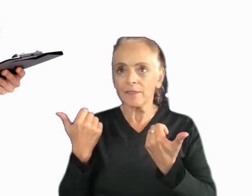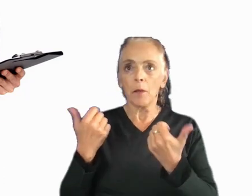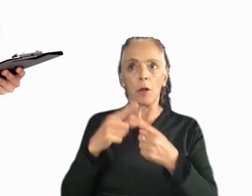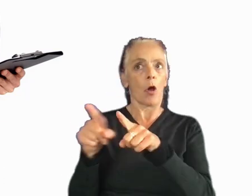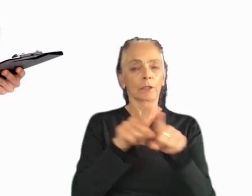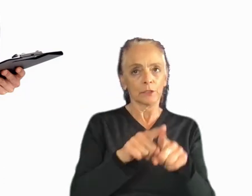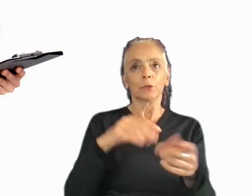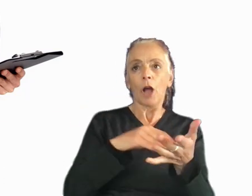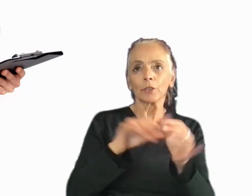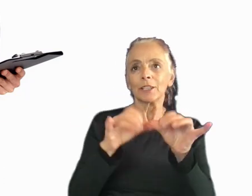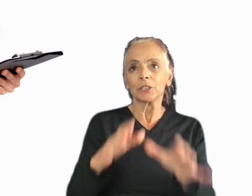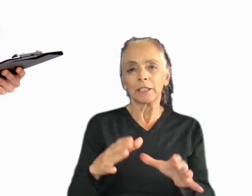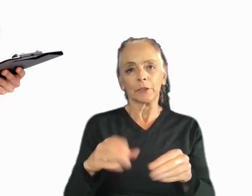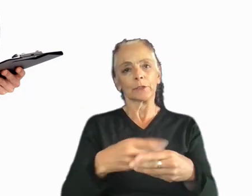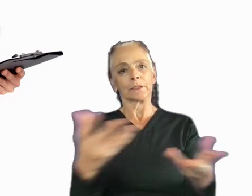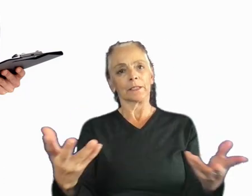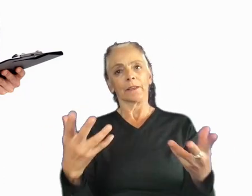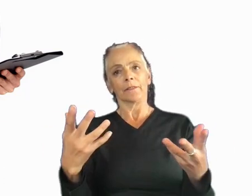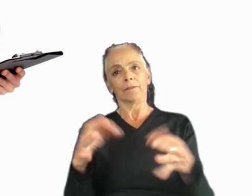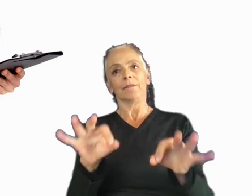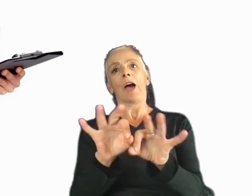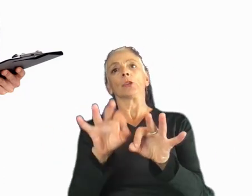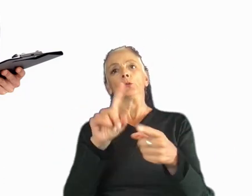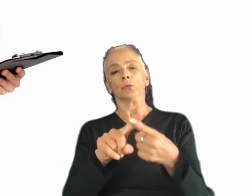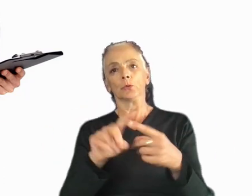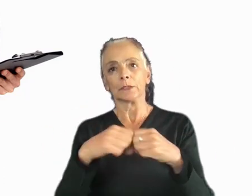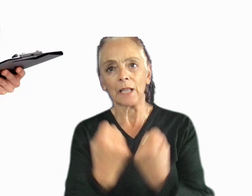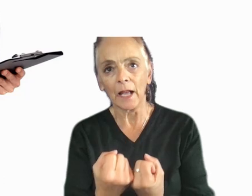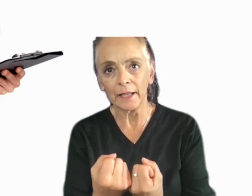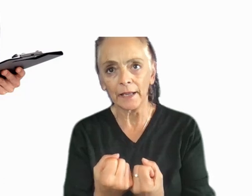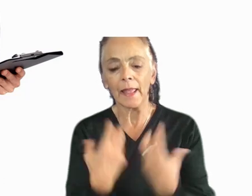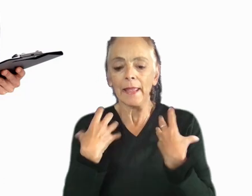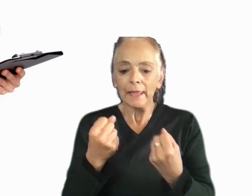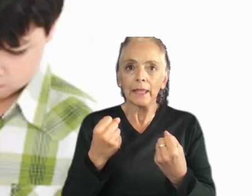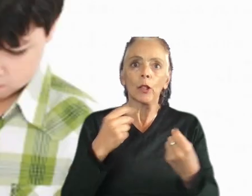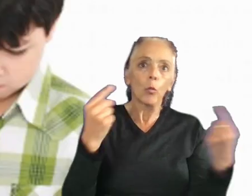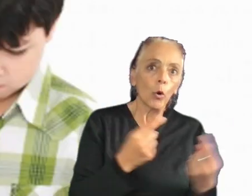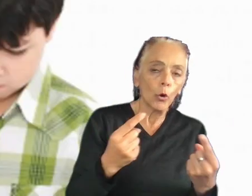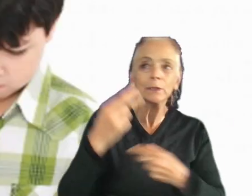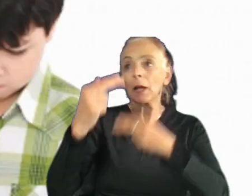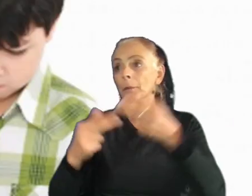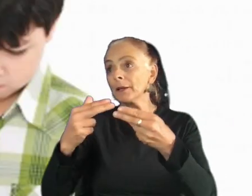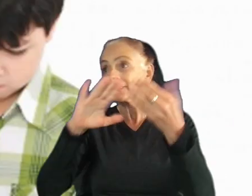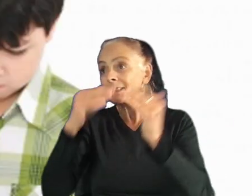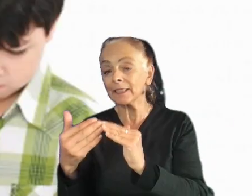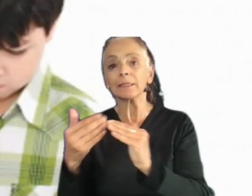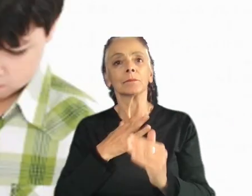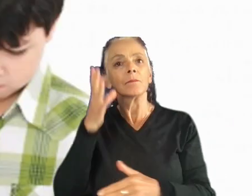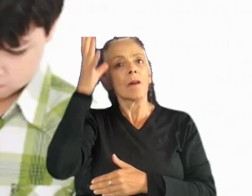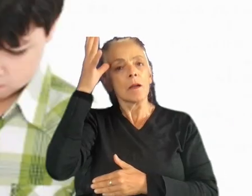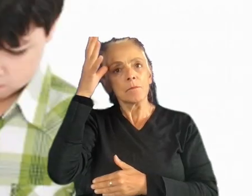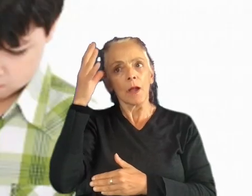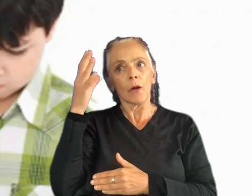a tangible value to society. They heal our wounds and build our cities. My parents' generation